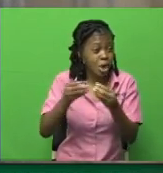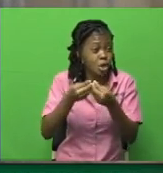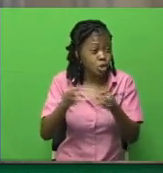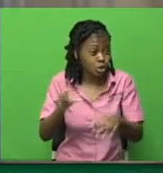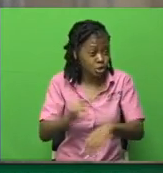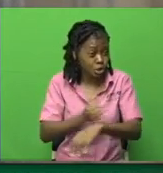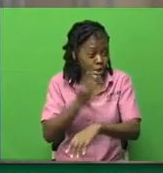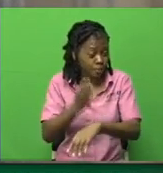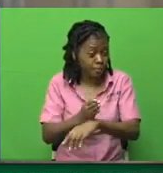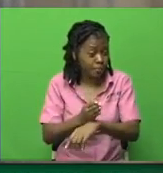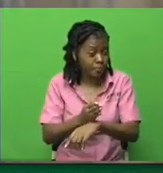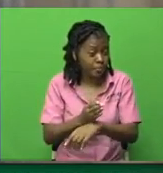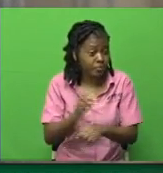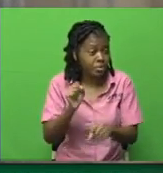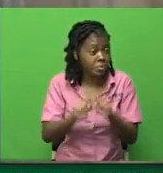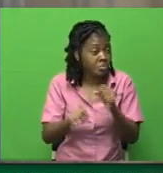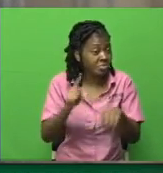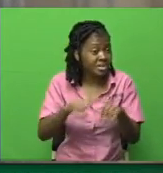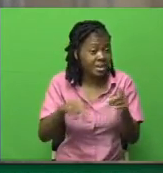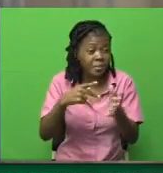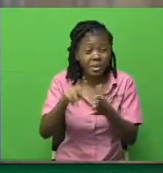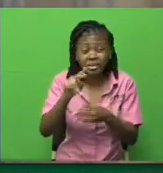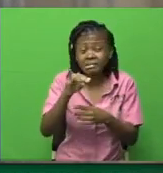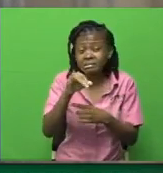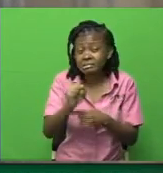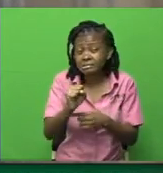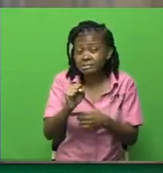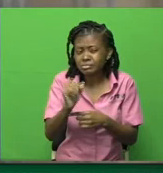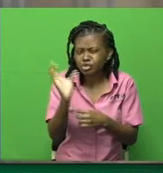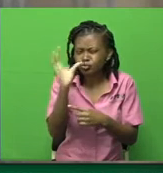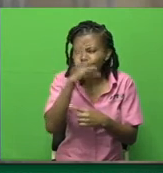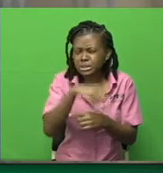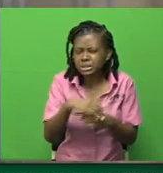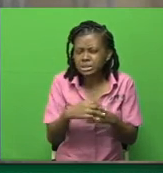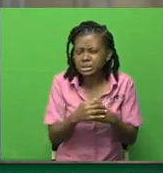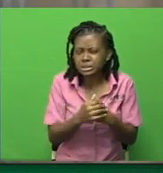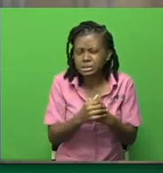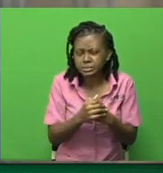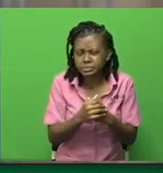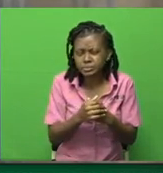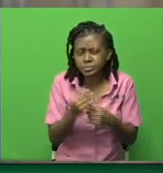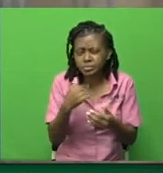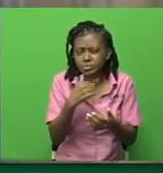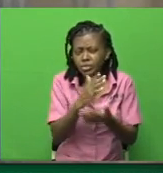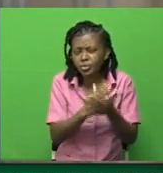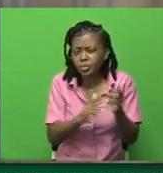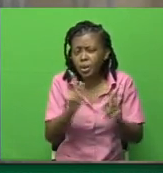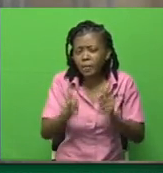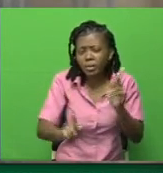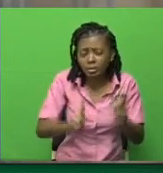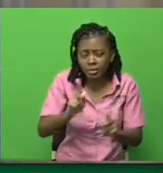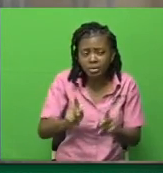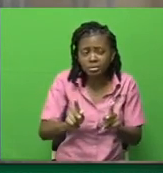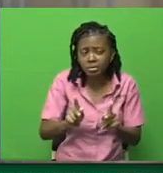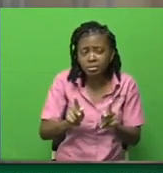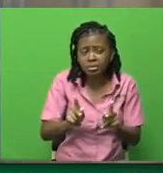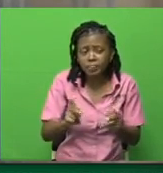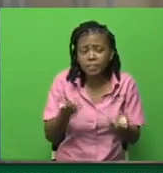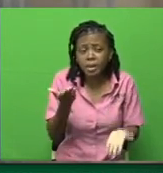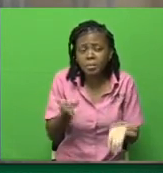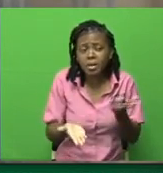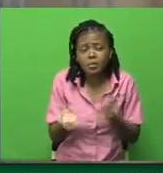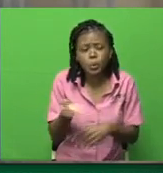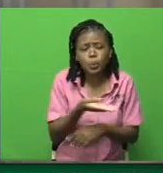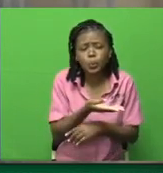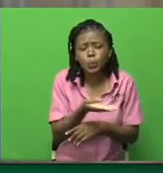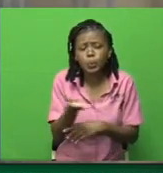short contributions and this raises suspicions there would be persons who would have dropped out because of death Etc but new